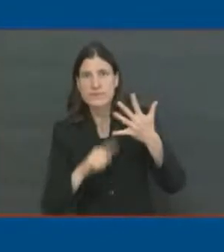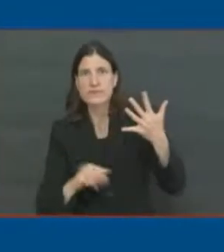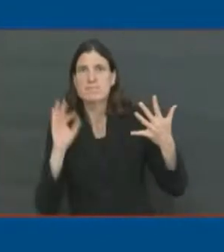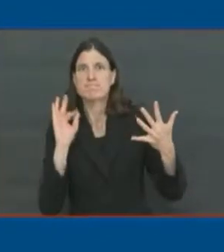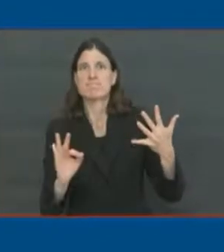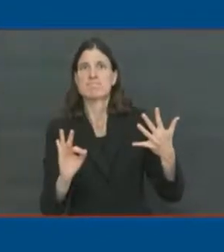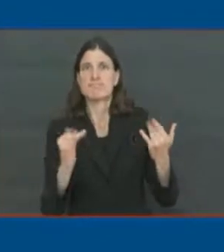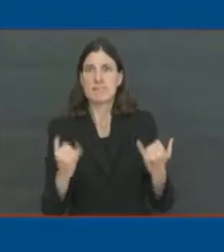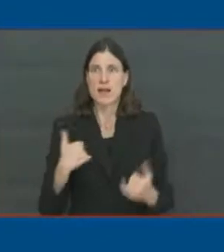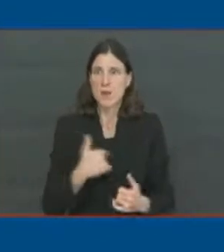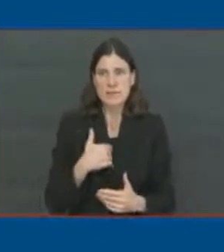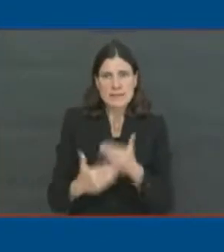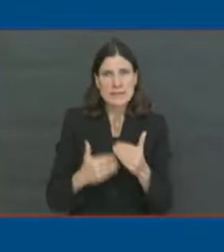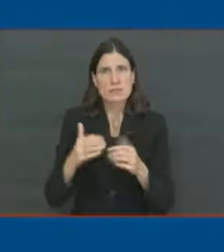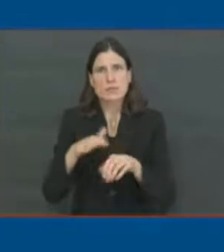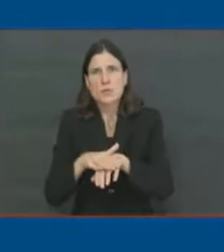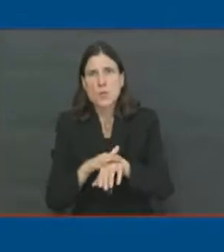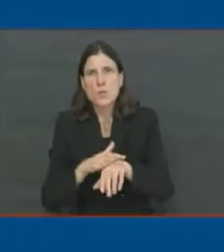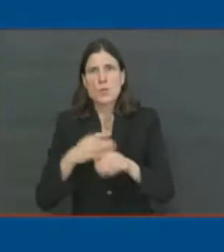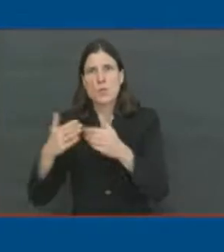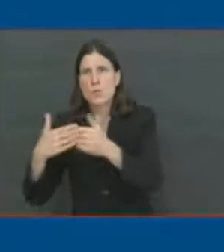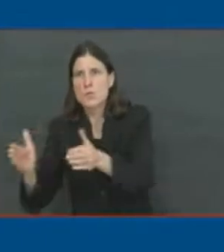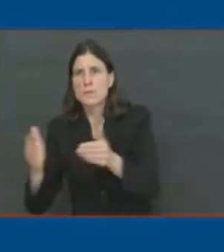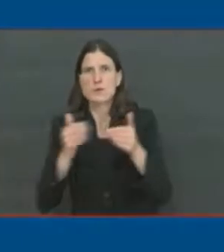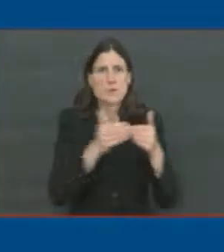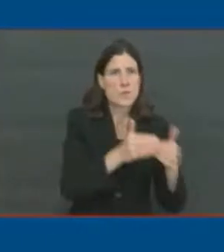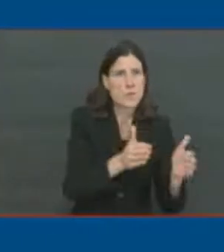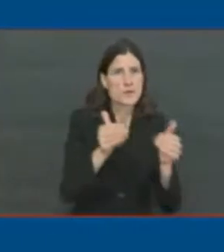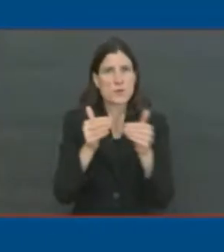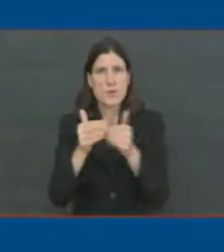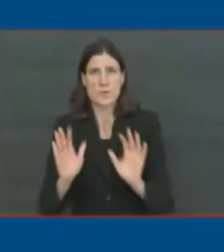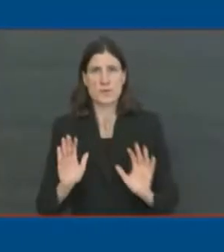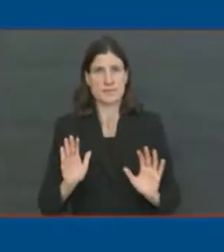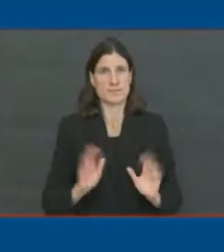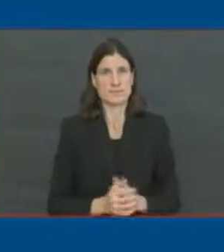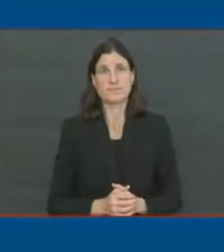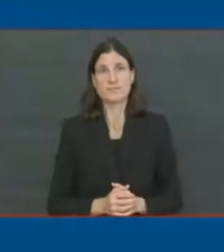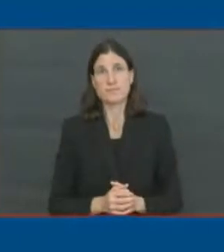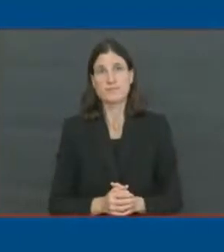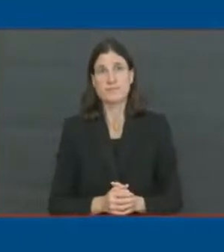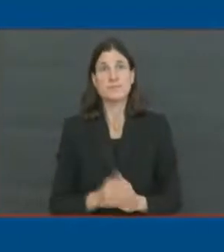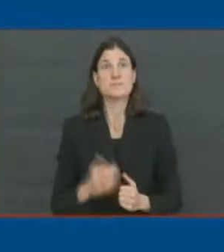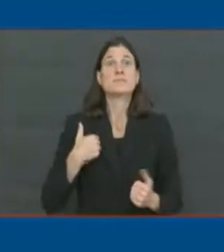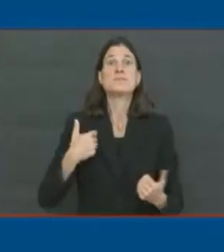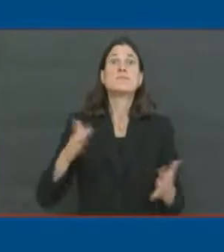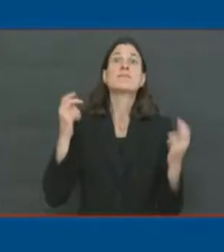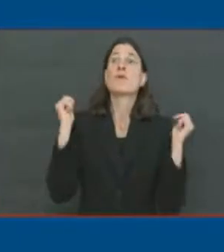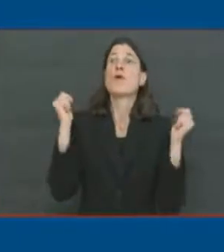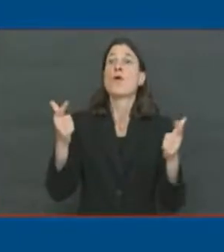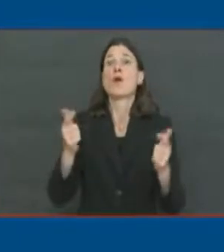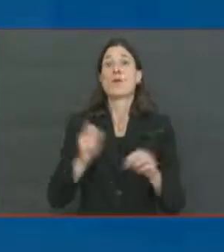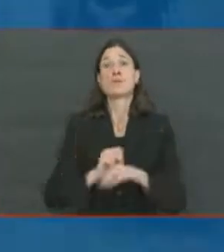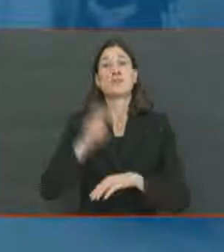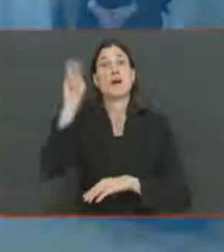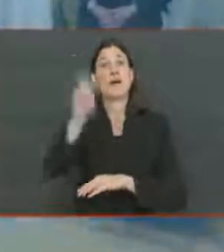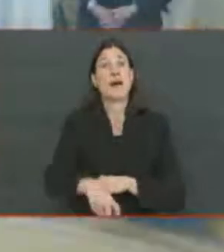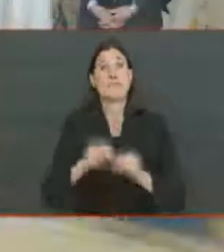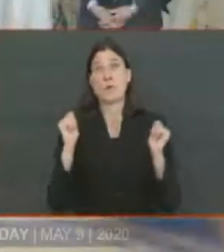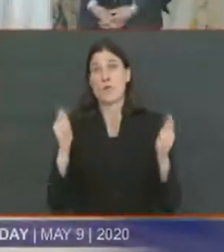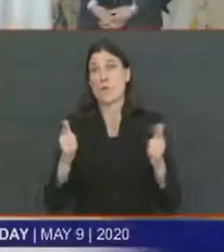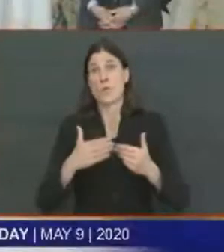We're not doing that. The way to do this then is slowly, cautiously, and following the rules. So stay close to